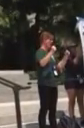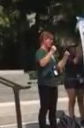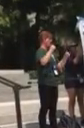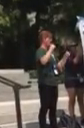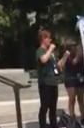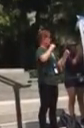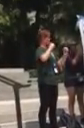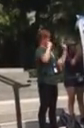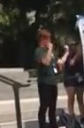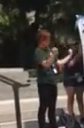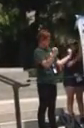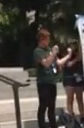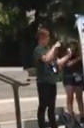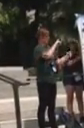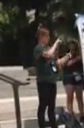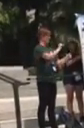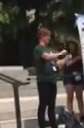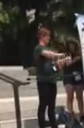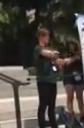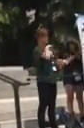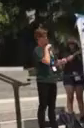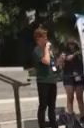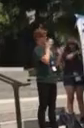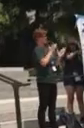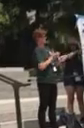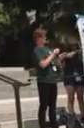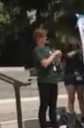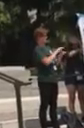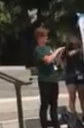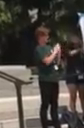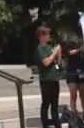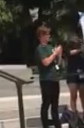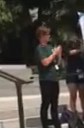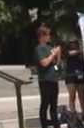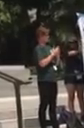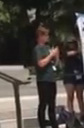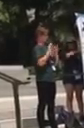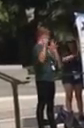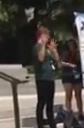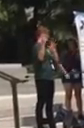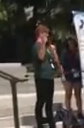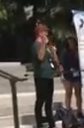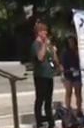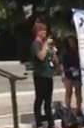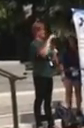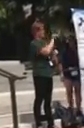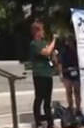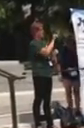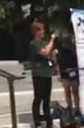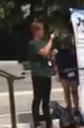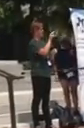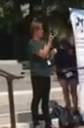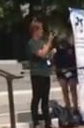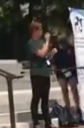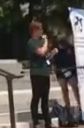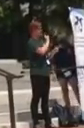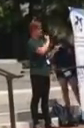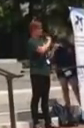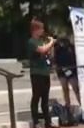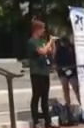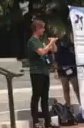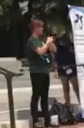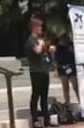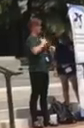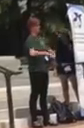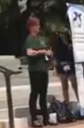disabled, proud individual in the community. YLF had really changed my life